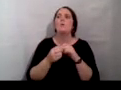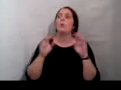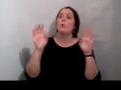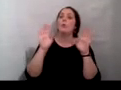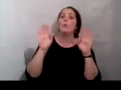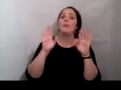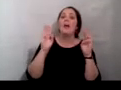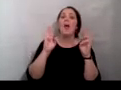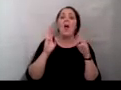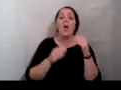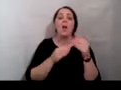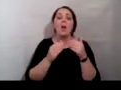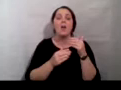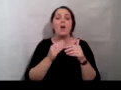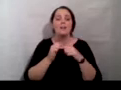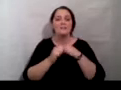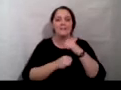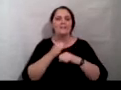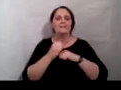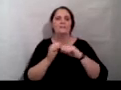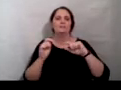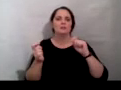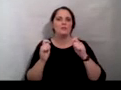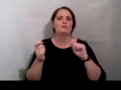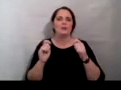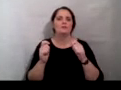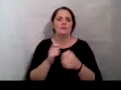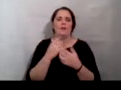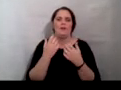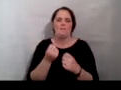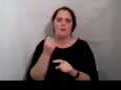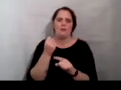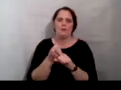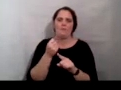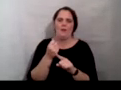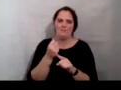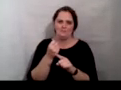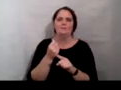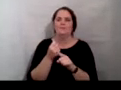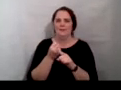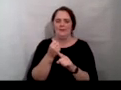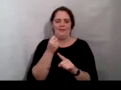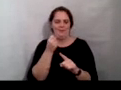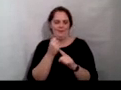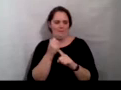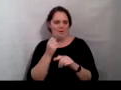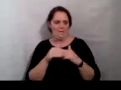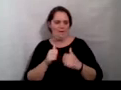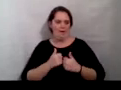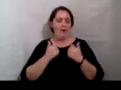seasonal moods, if you like, but also a kind of transformational